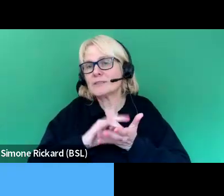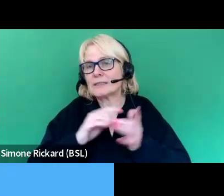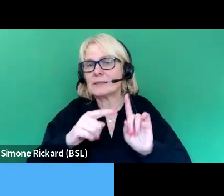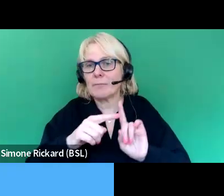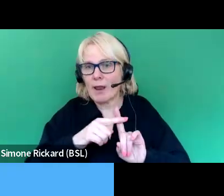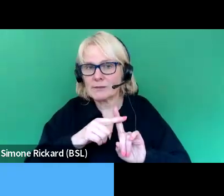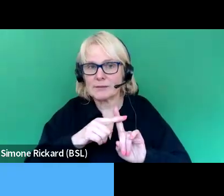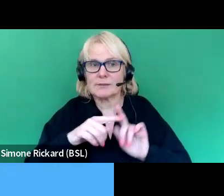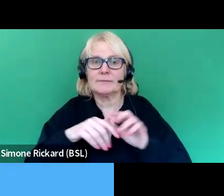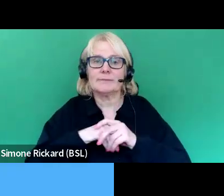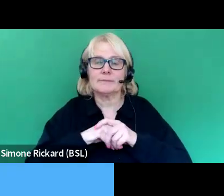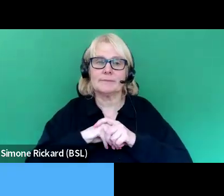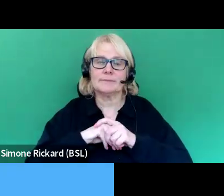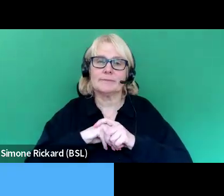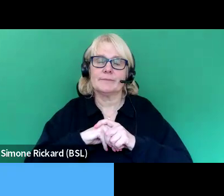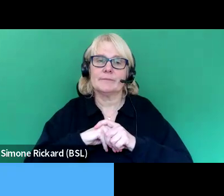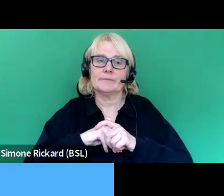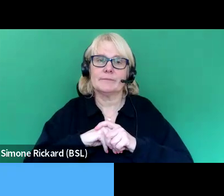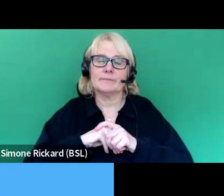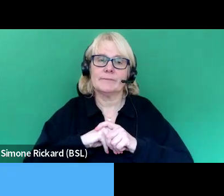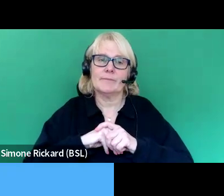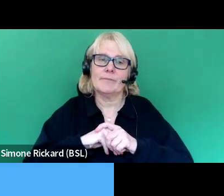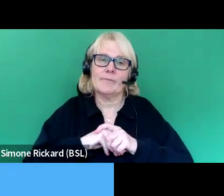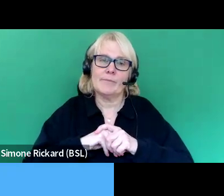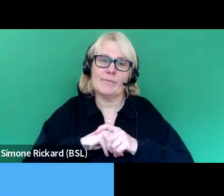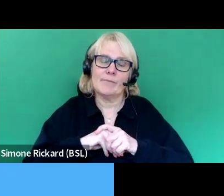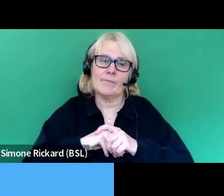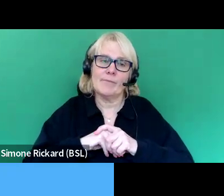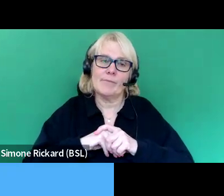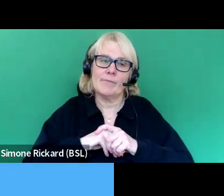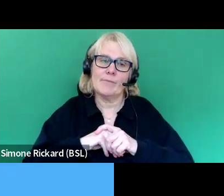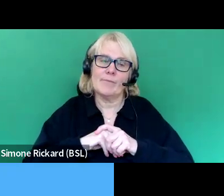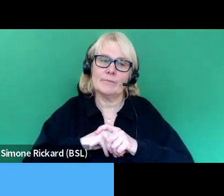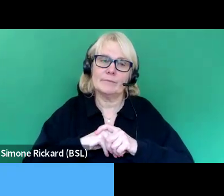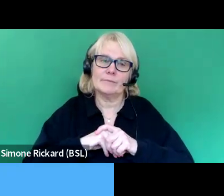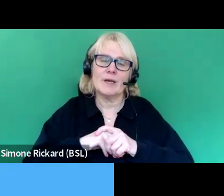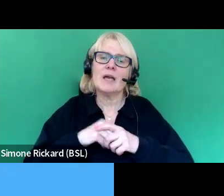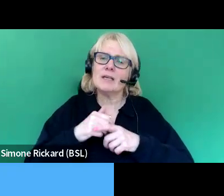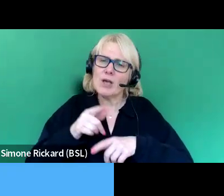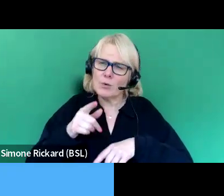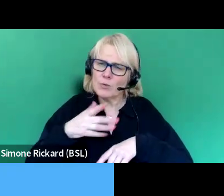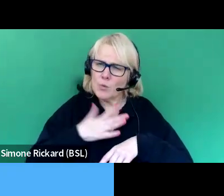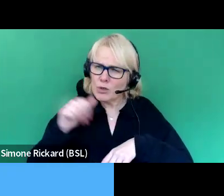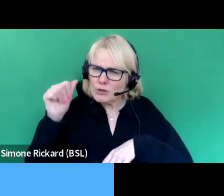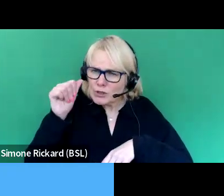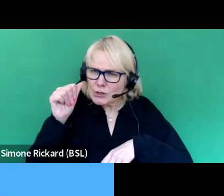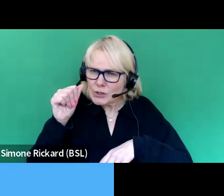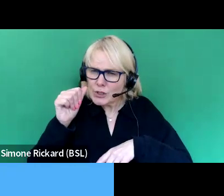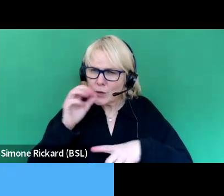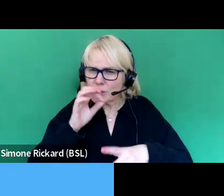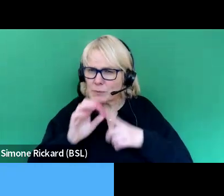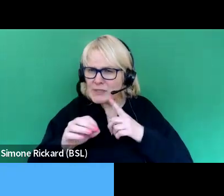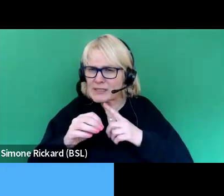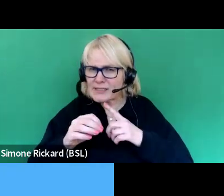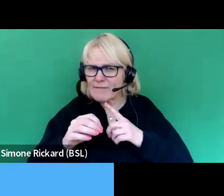good website. And then if you want to find out if a particular company is a disability